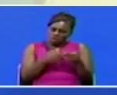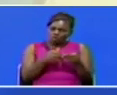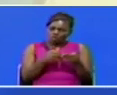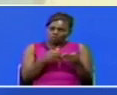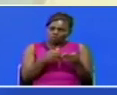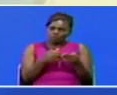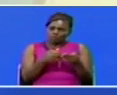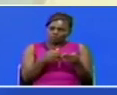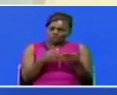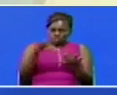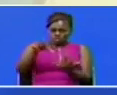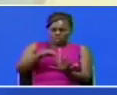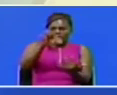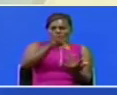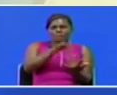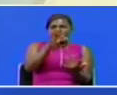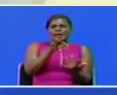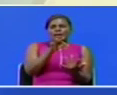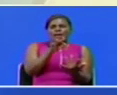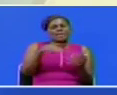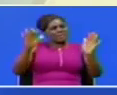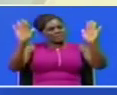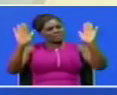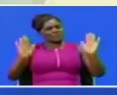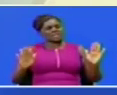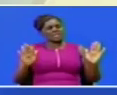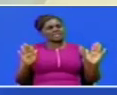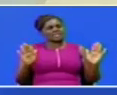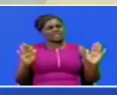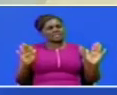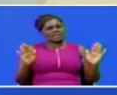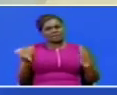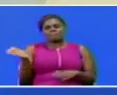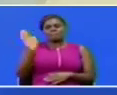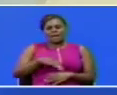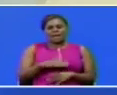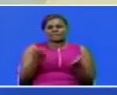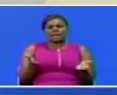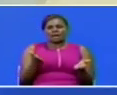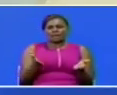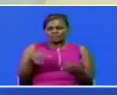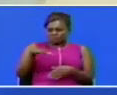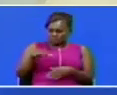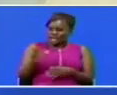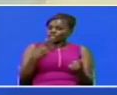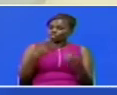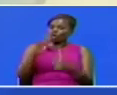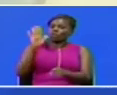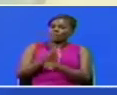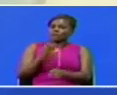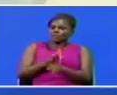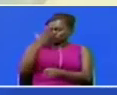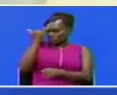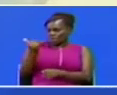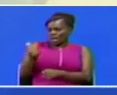to that very, very explosive nomination stages, that is quite an important point that he has come back here. And what he has largely spoken about is the